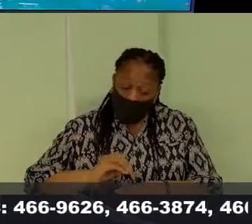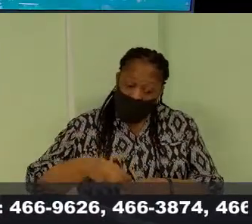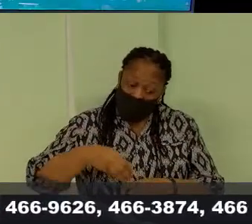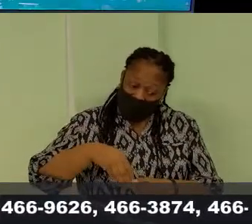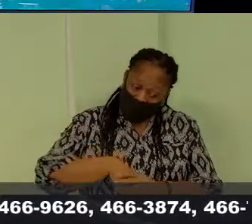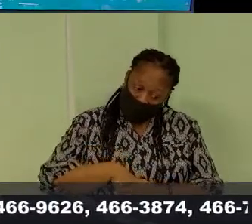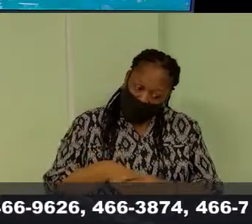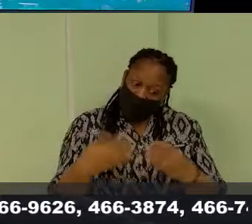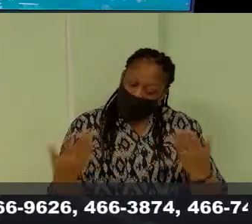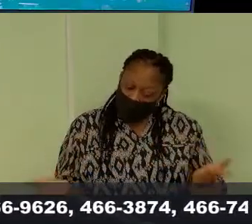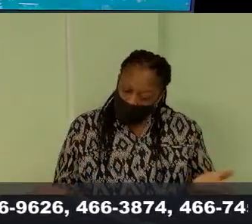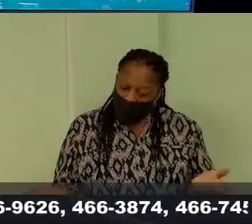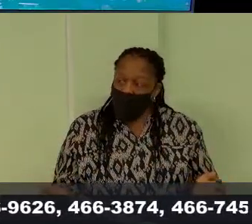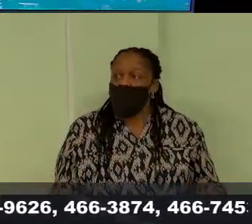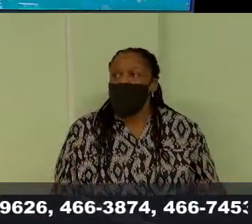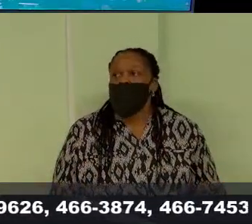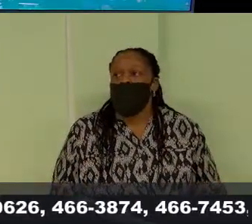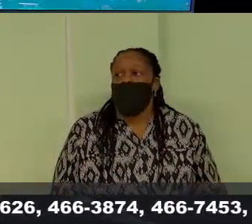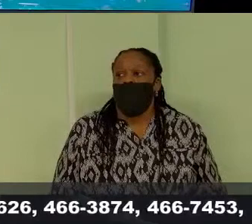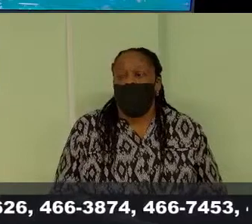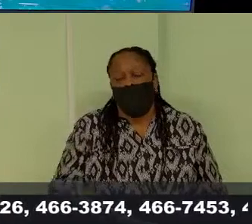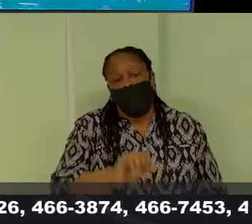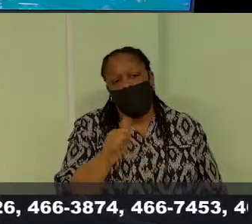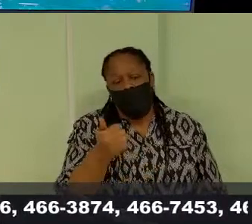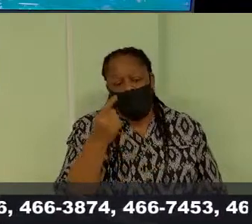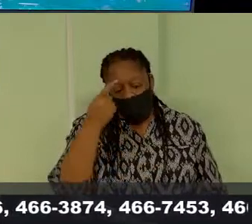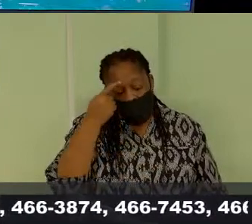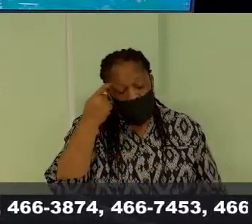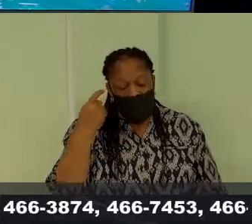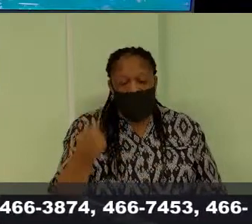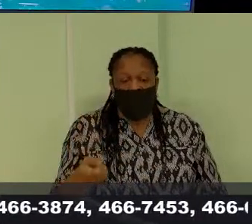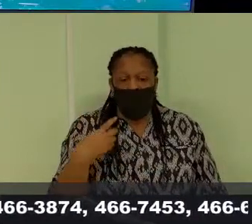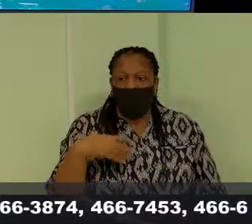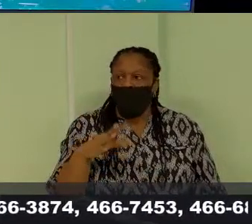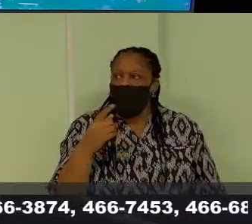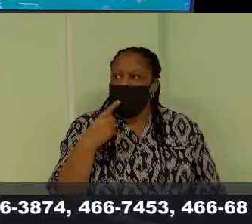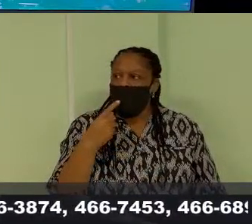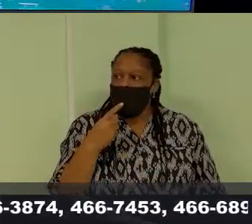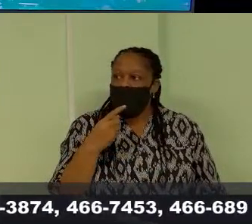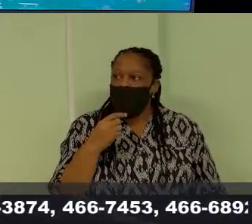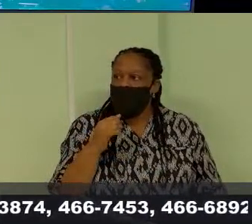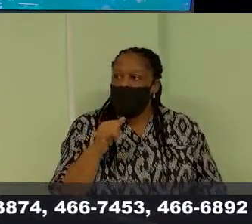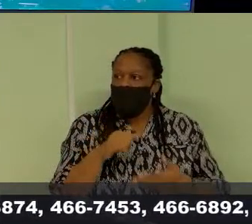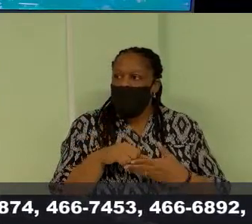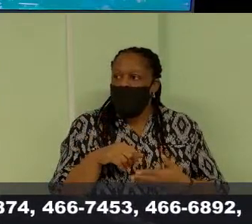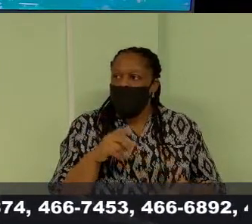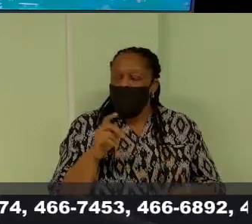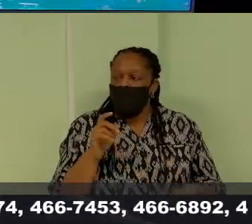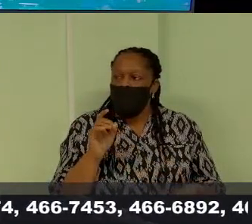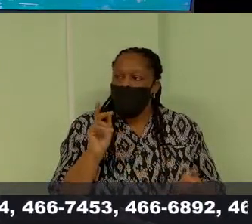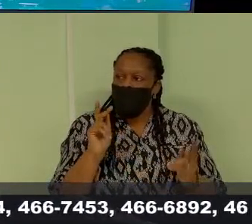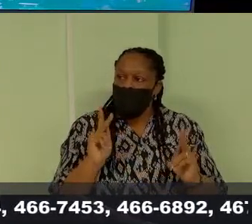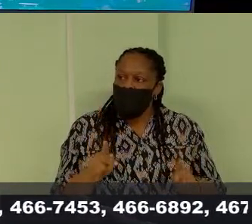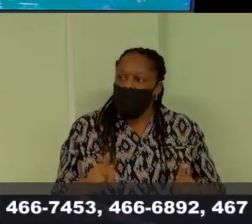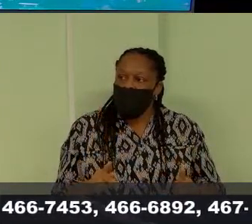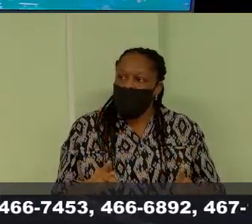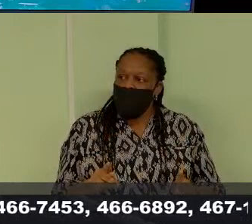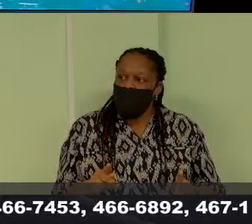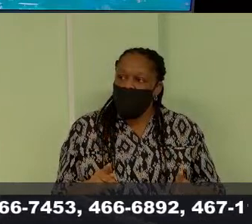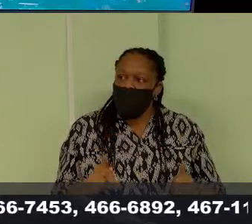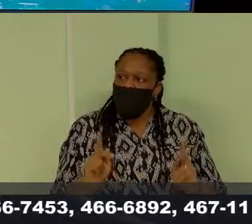be. And then there is a clinical management aspect of it whereby the individual